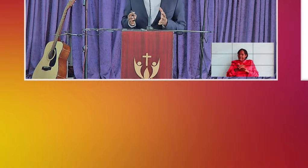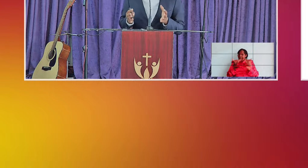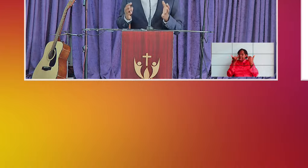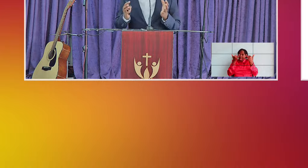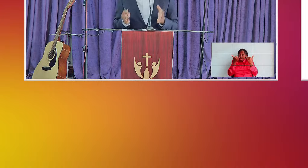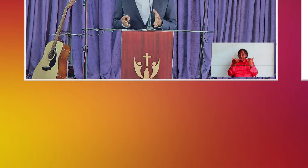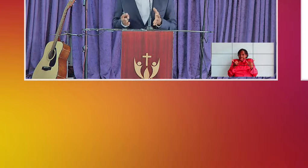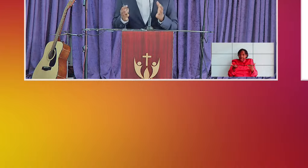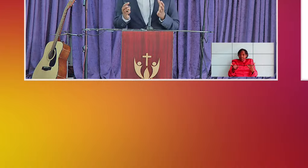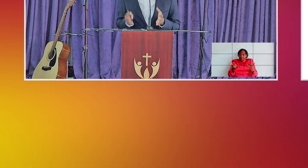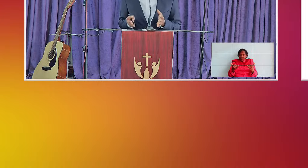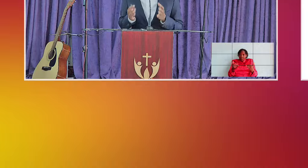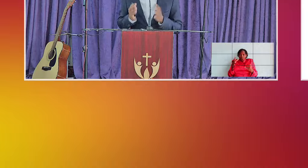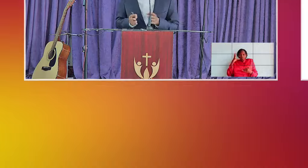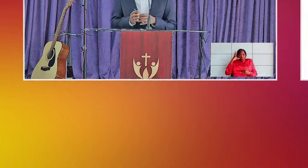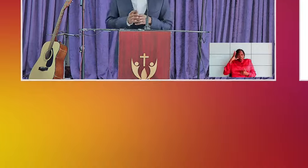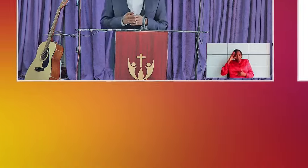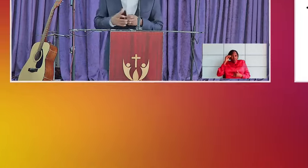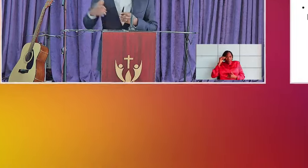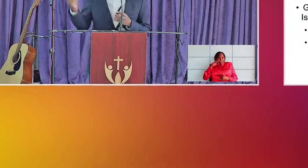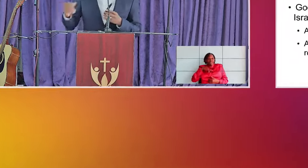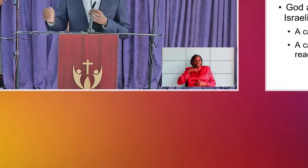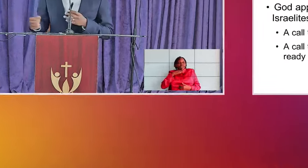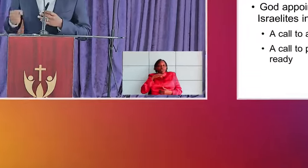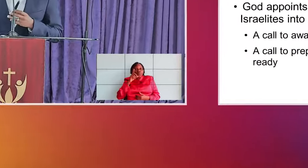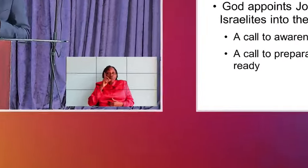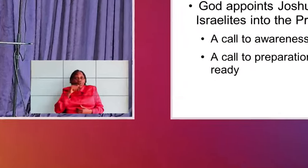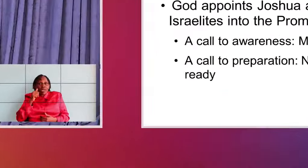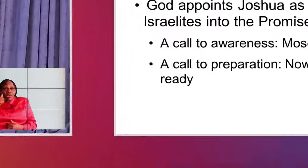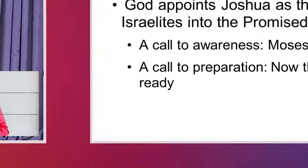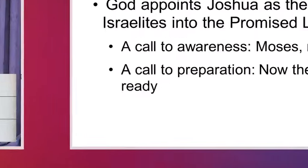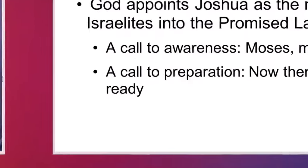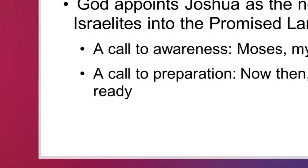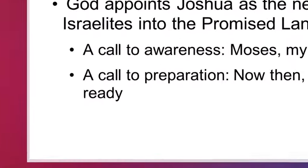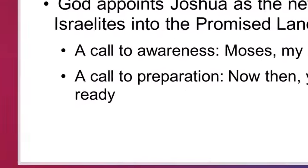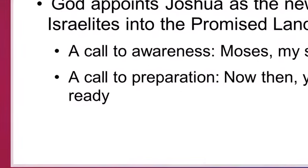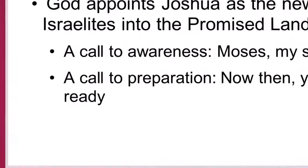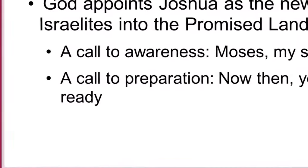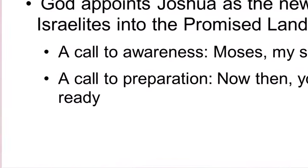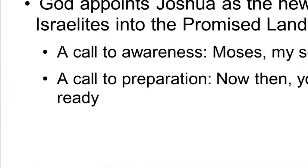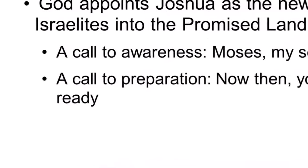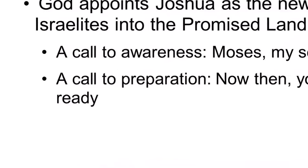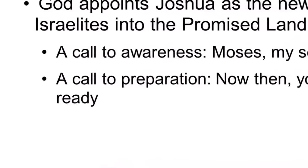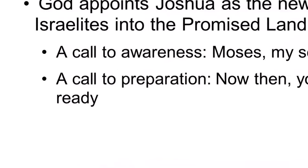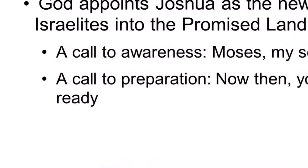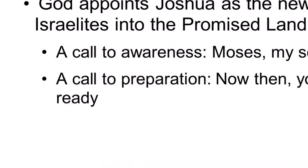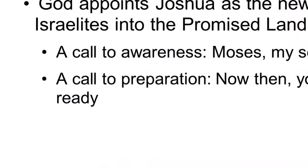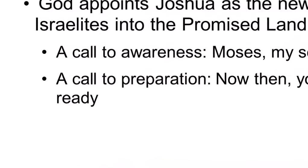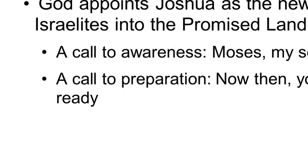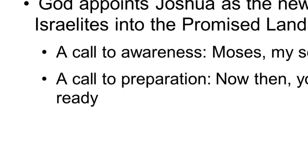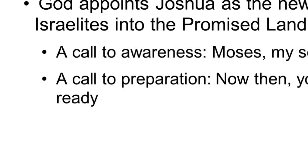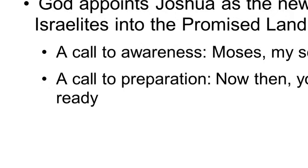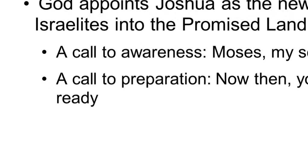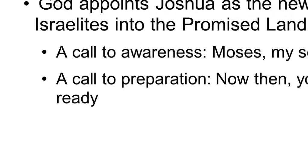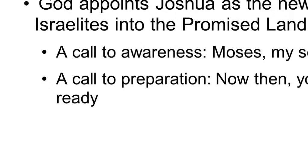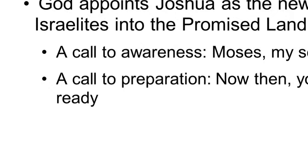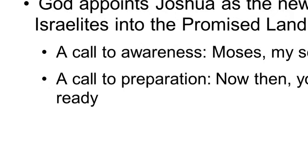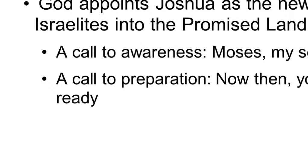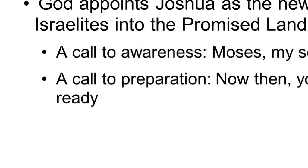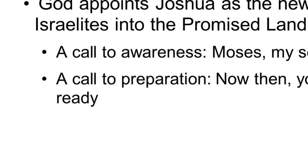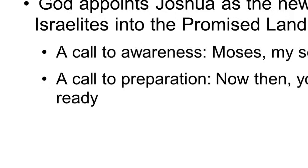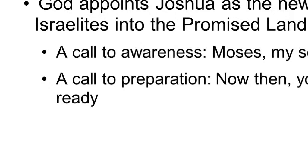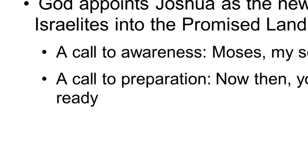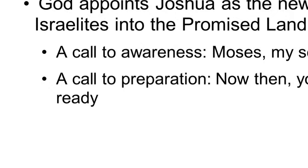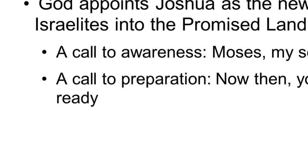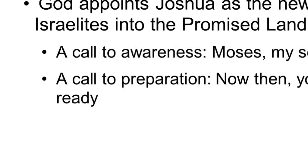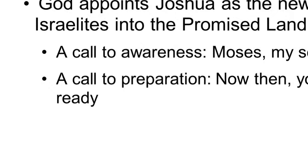my servant Moses is dead." That is like a wake up. It's like, hey, do you realize something has changed? You need to step up and you